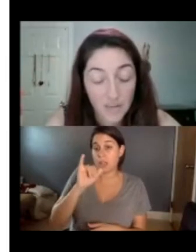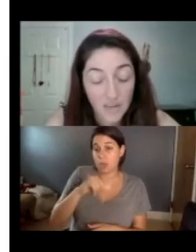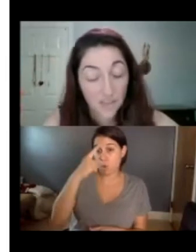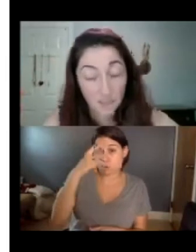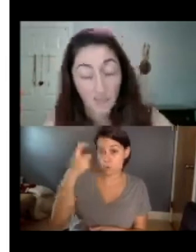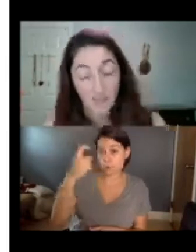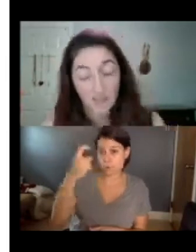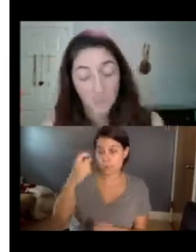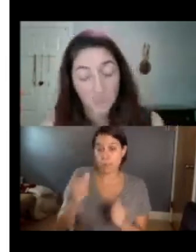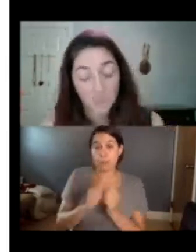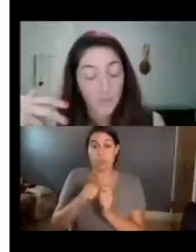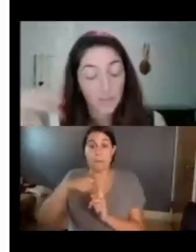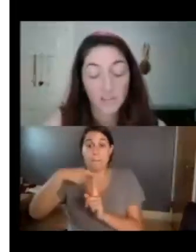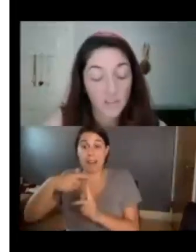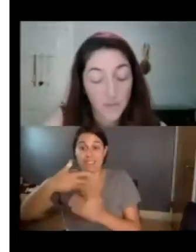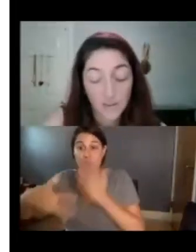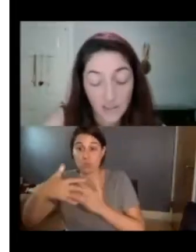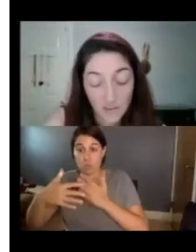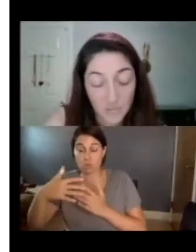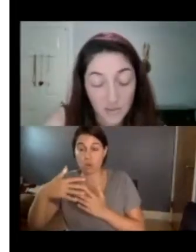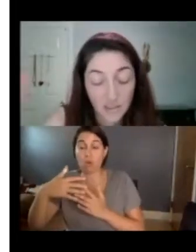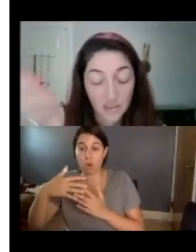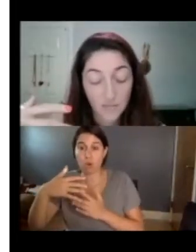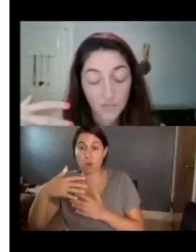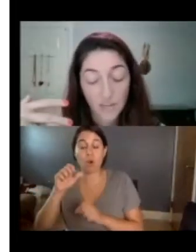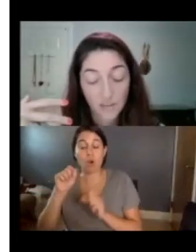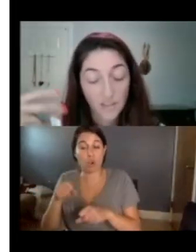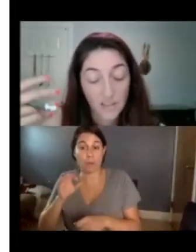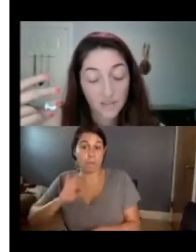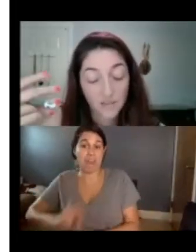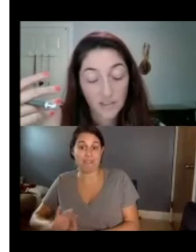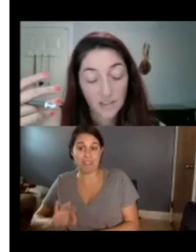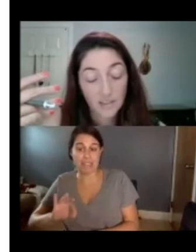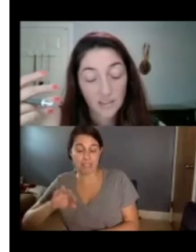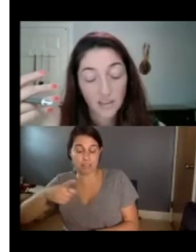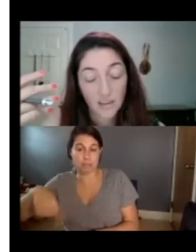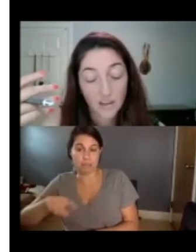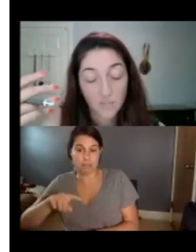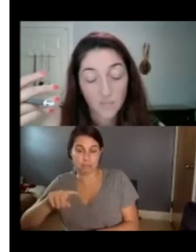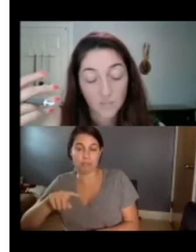content might particularly benefit dreamers and lead a feeling of